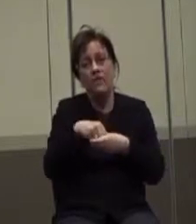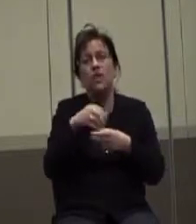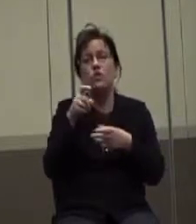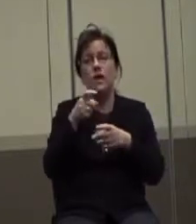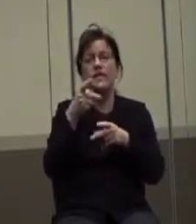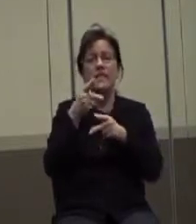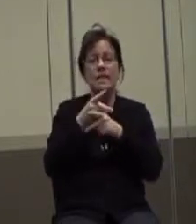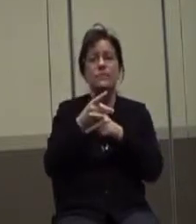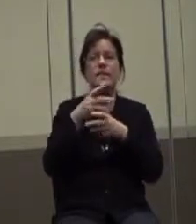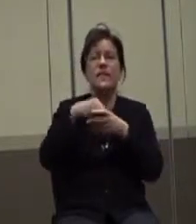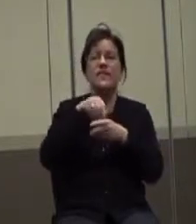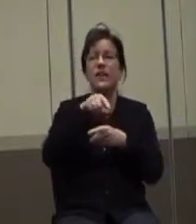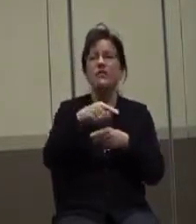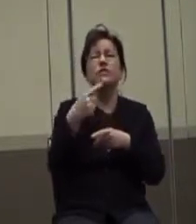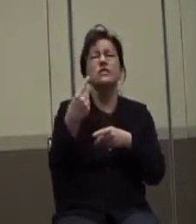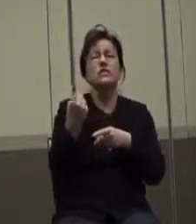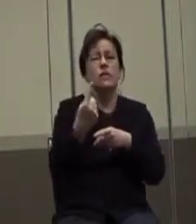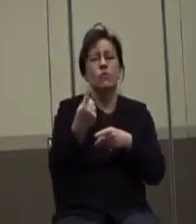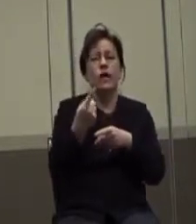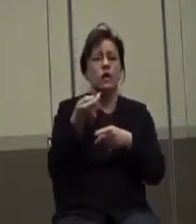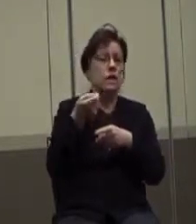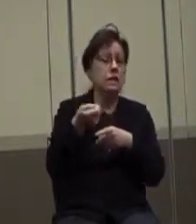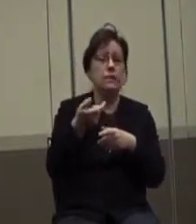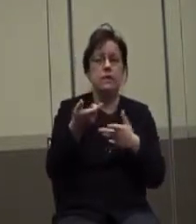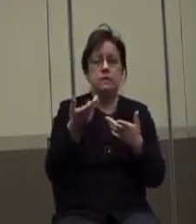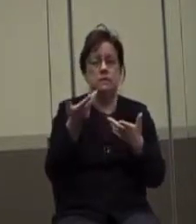keep that at least in the equation somewhat, because,